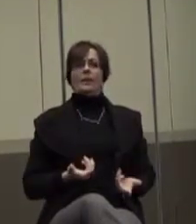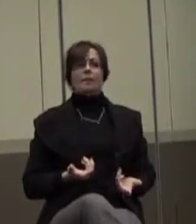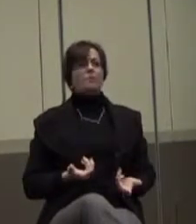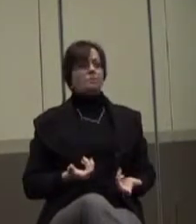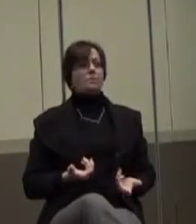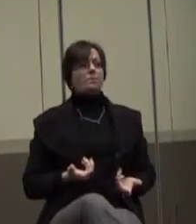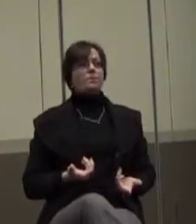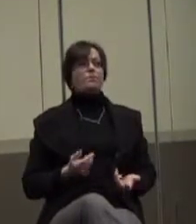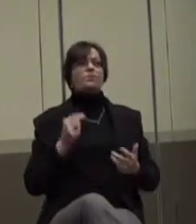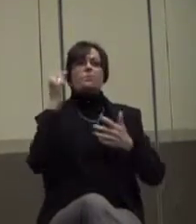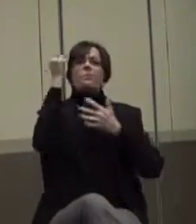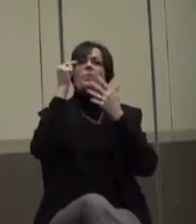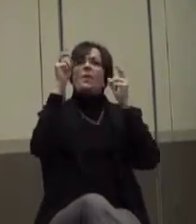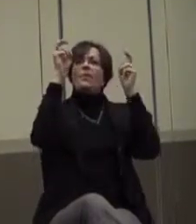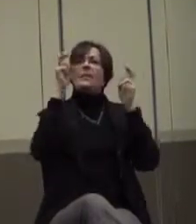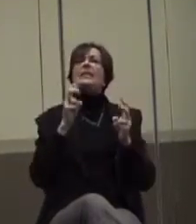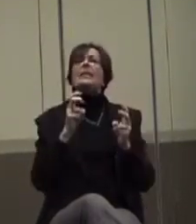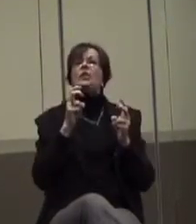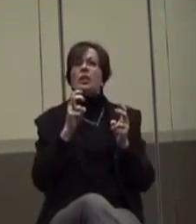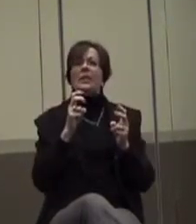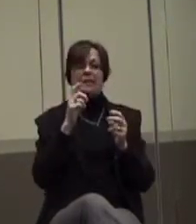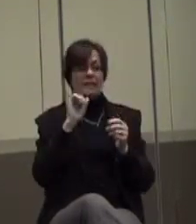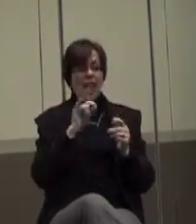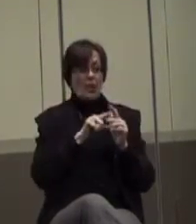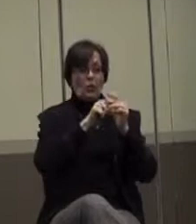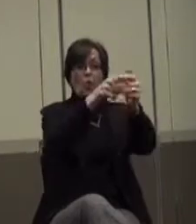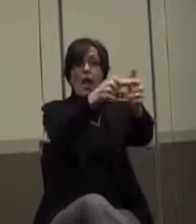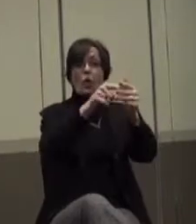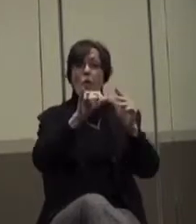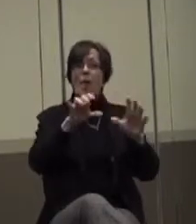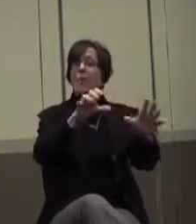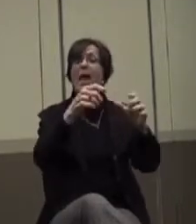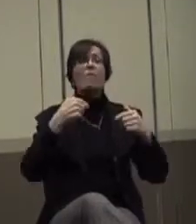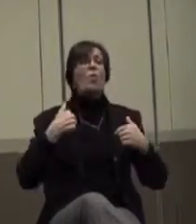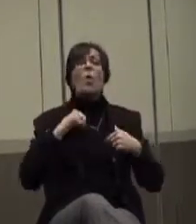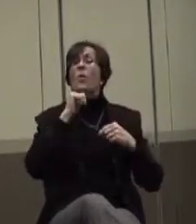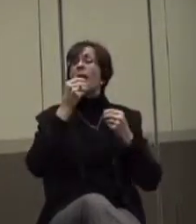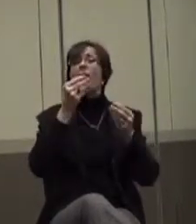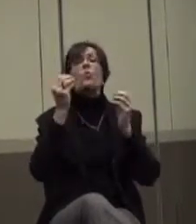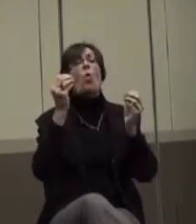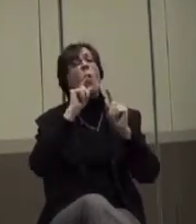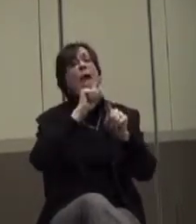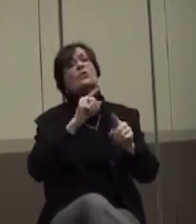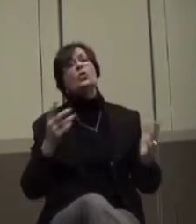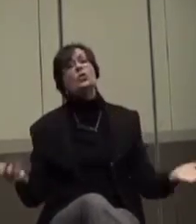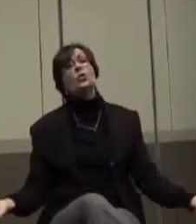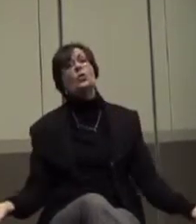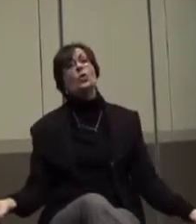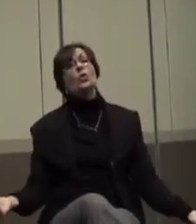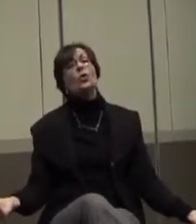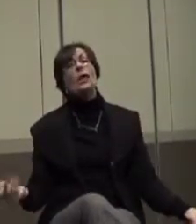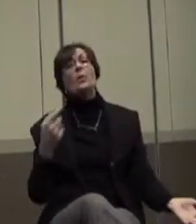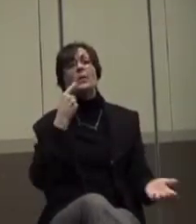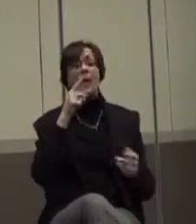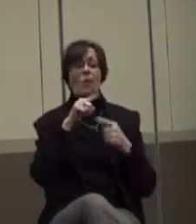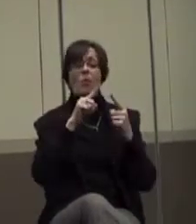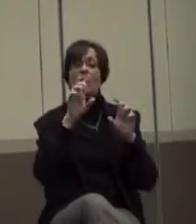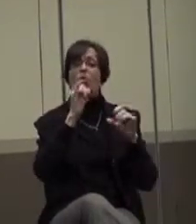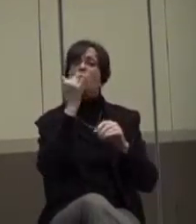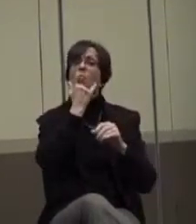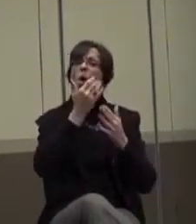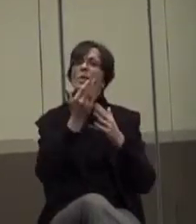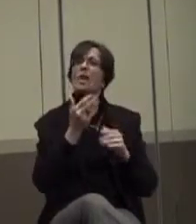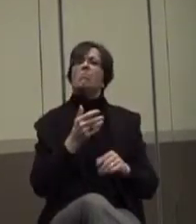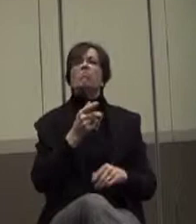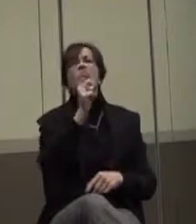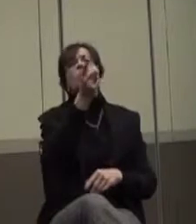So you take these issues that are common for triggering this behavior, and we don't give them an answer. And then we just tell them when they do the wrong thing, that's the